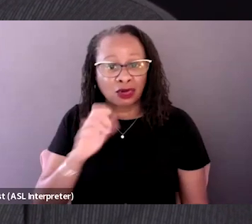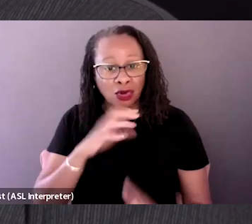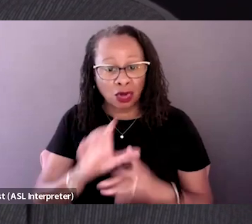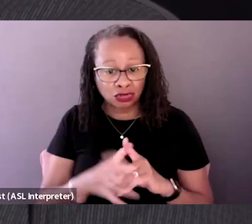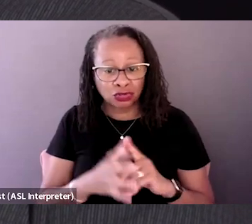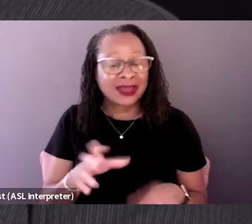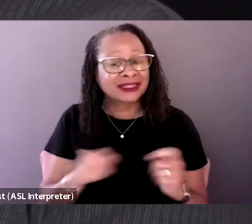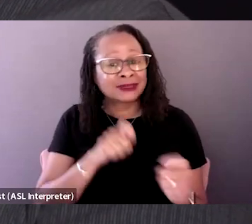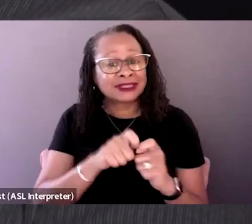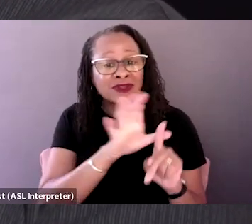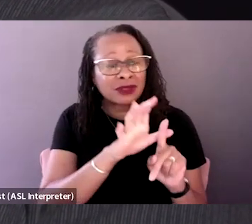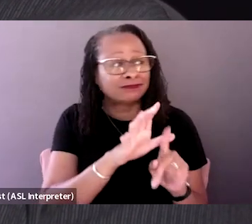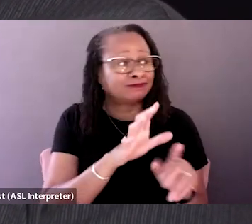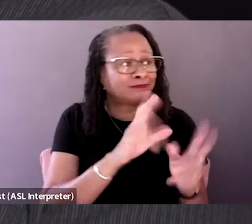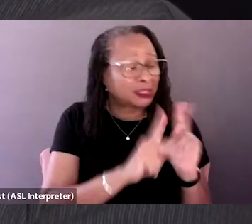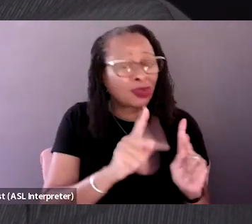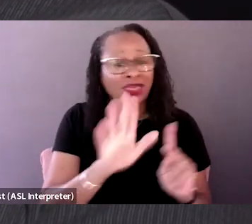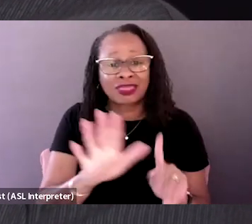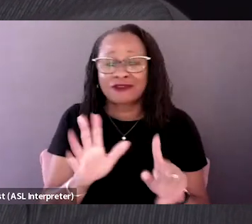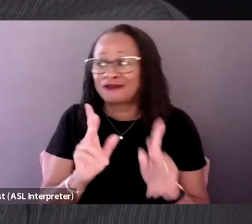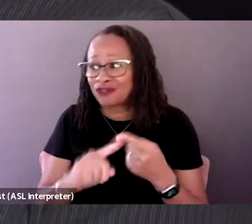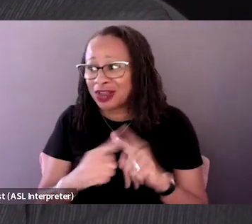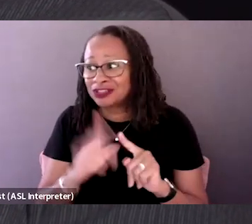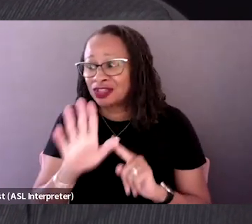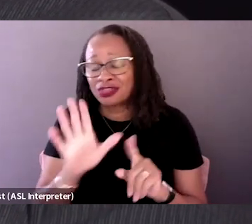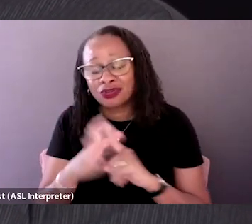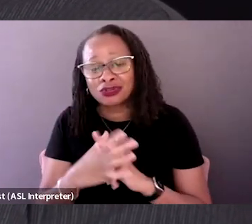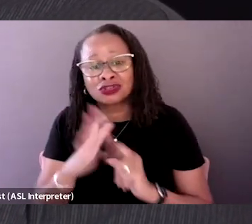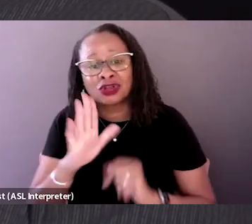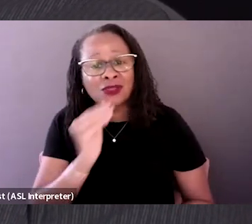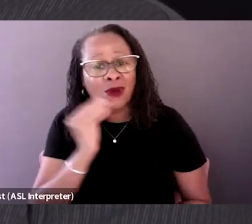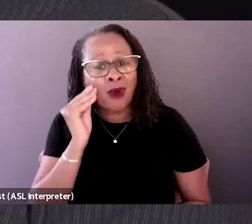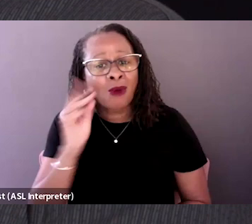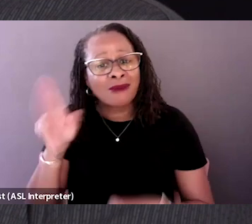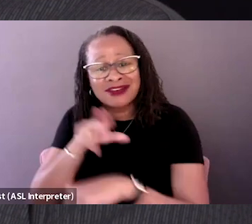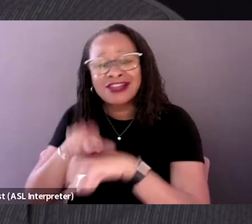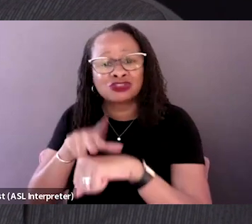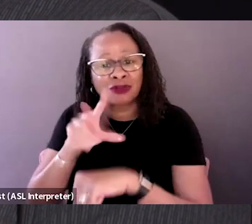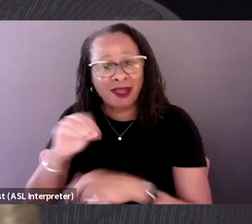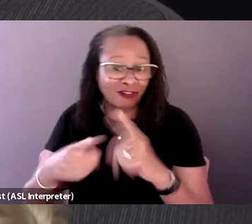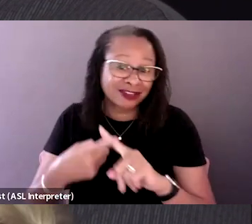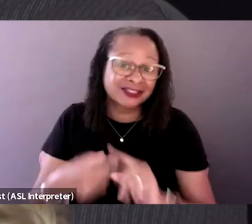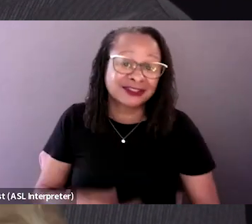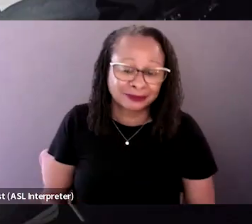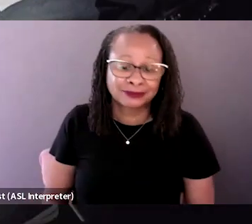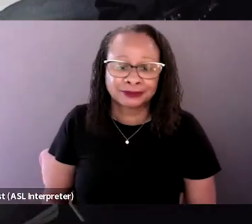especially beauty of people who defends their culture, their nature, their homes, and their